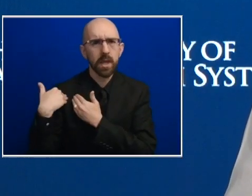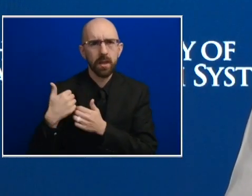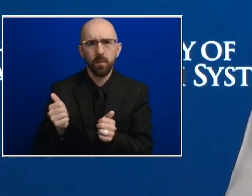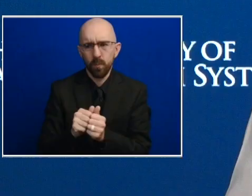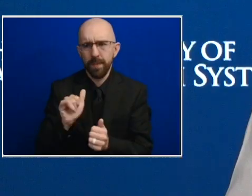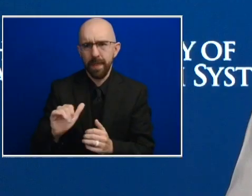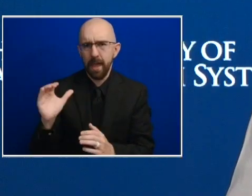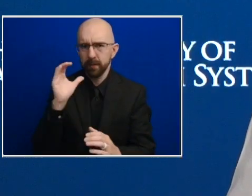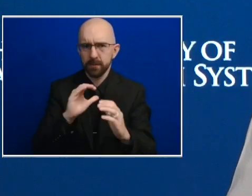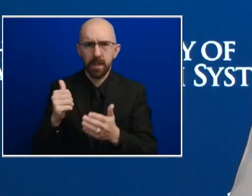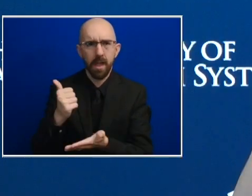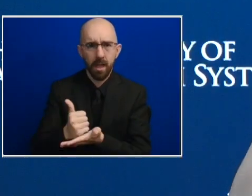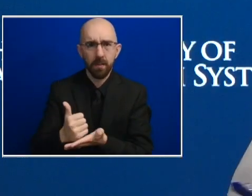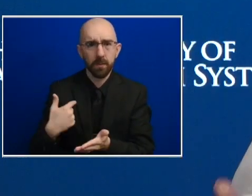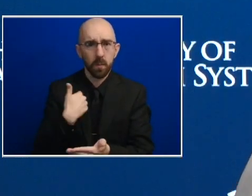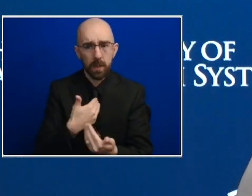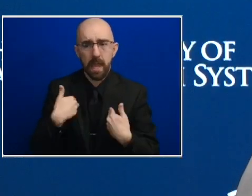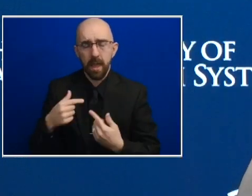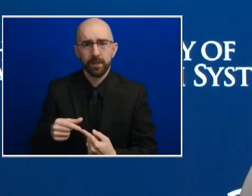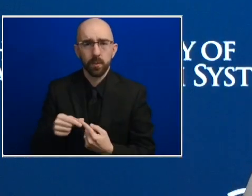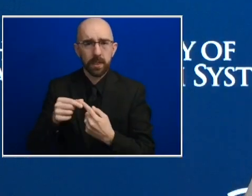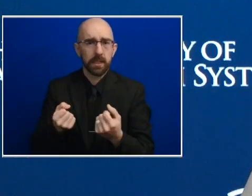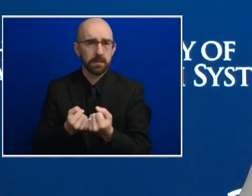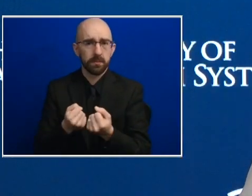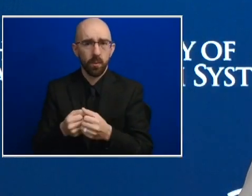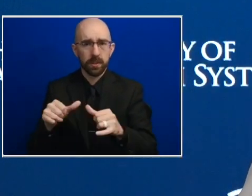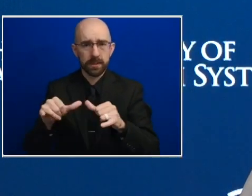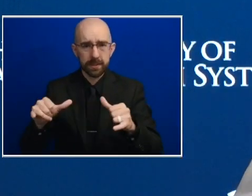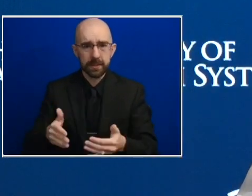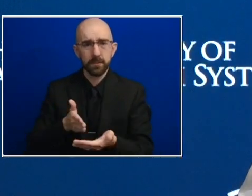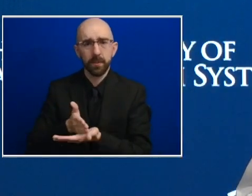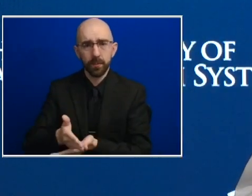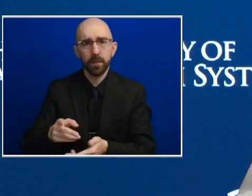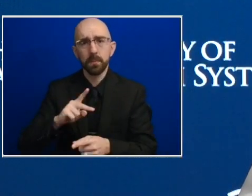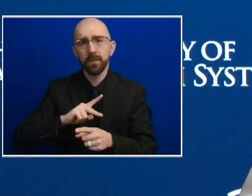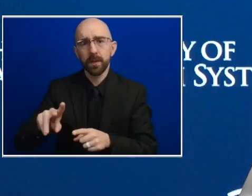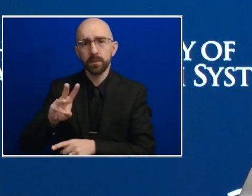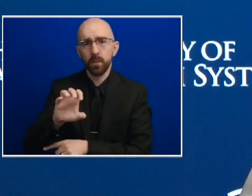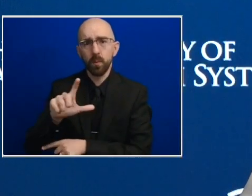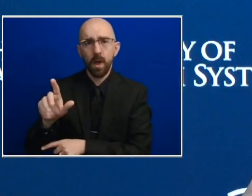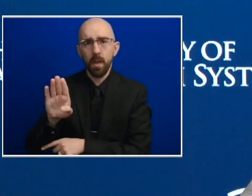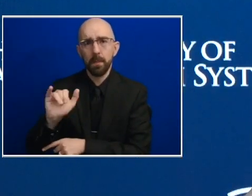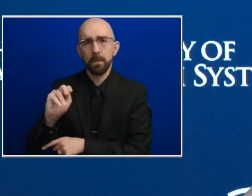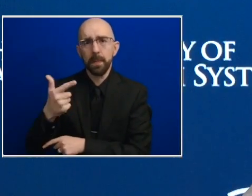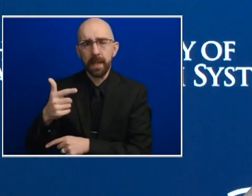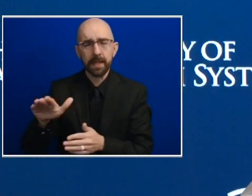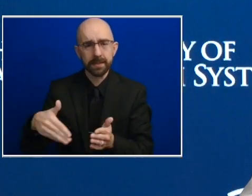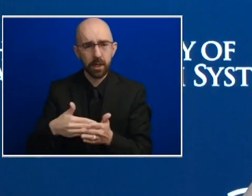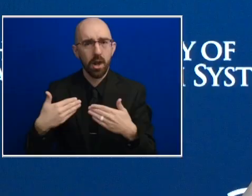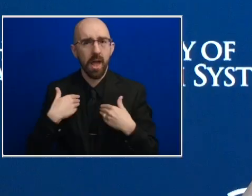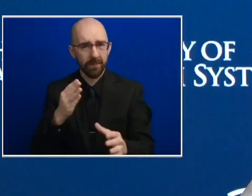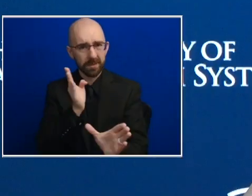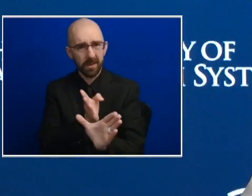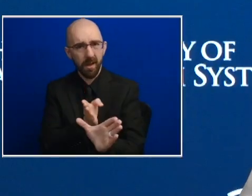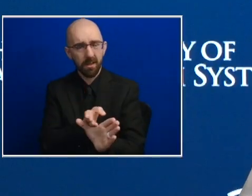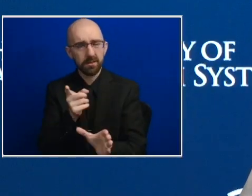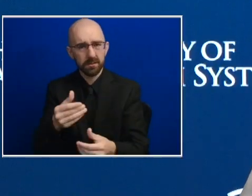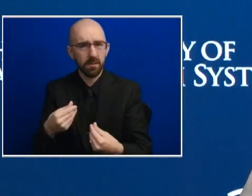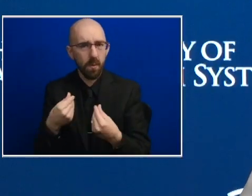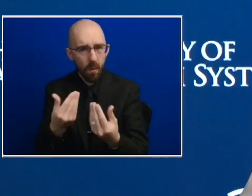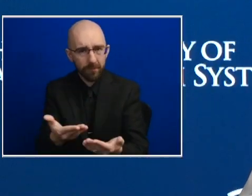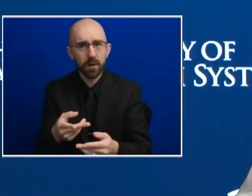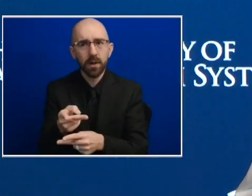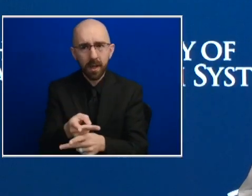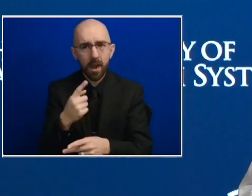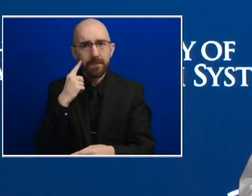pretty unique support system through the Professional Wellbeing Center, where we have psychologists who offer care for our